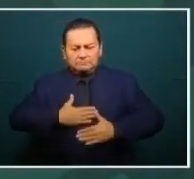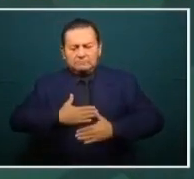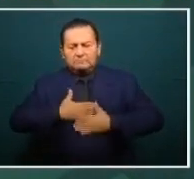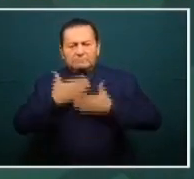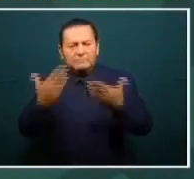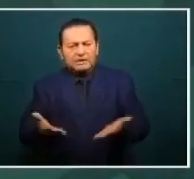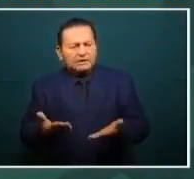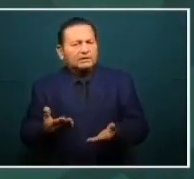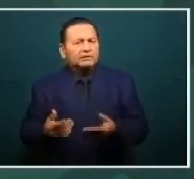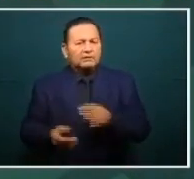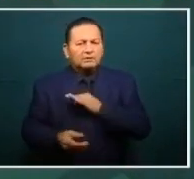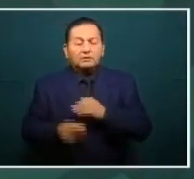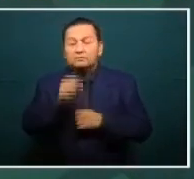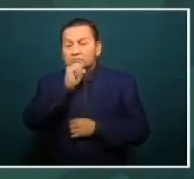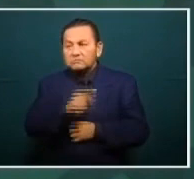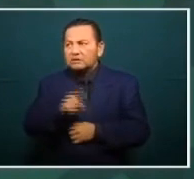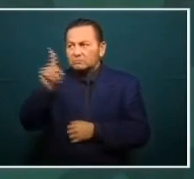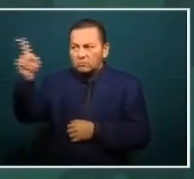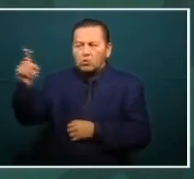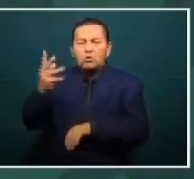country.